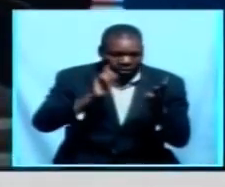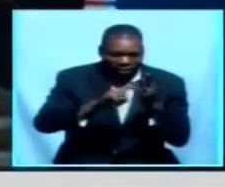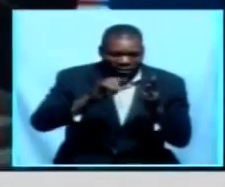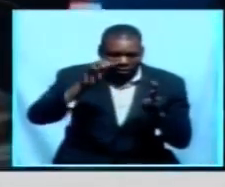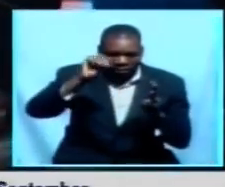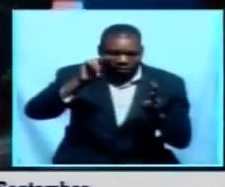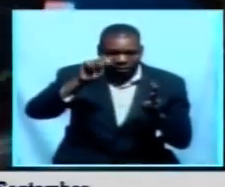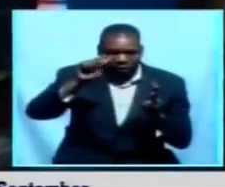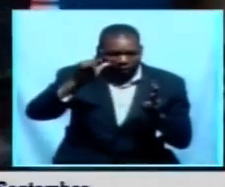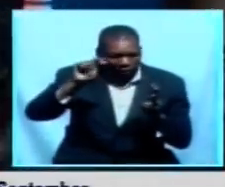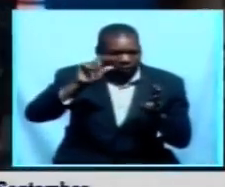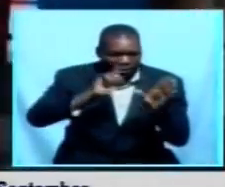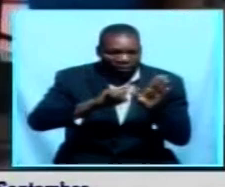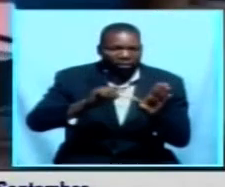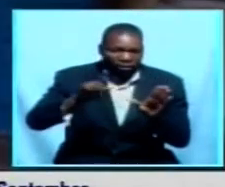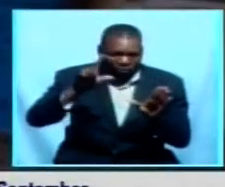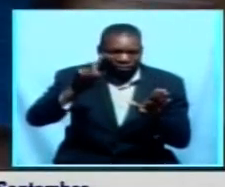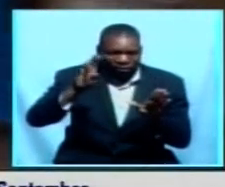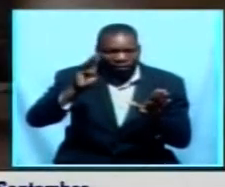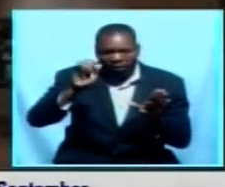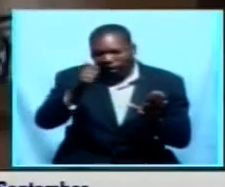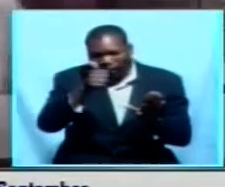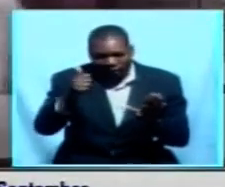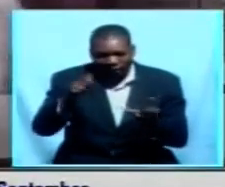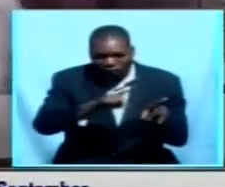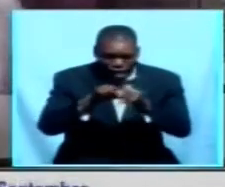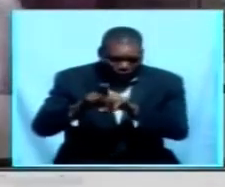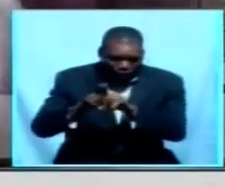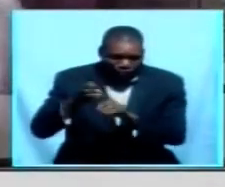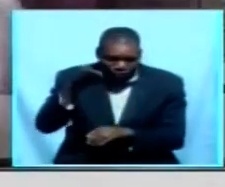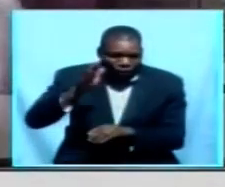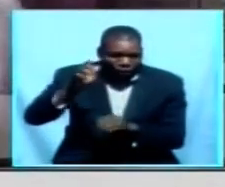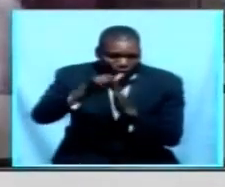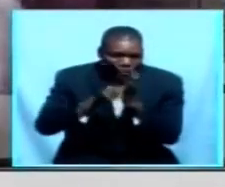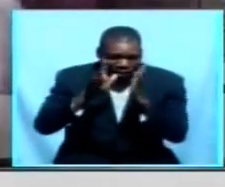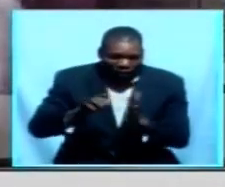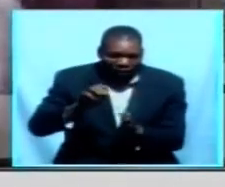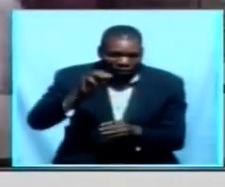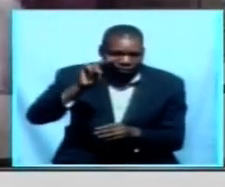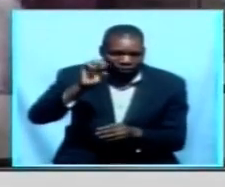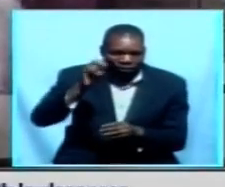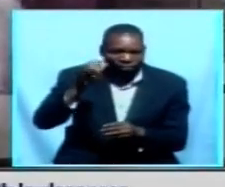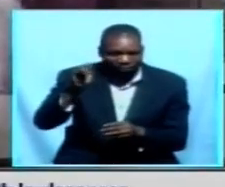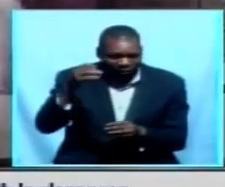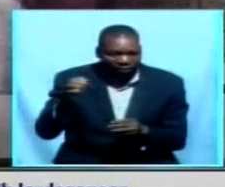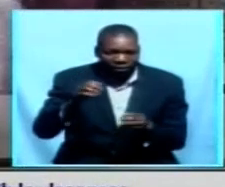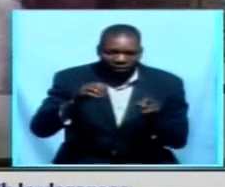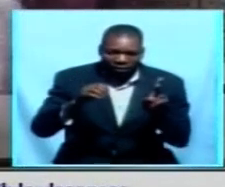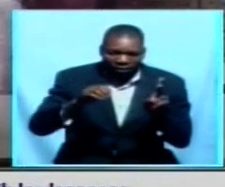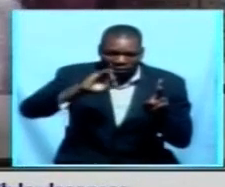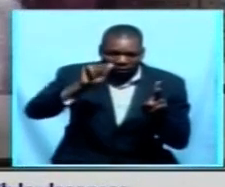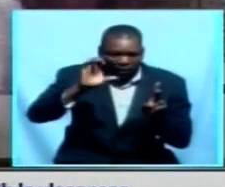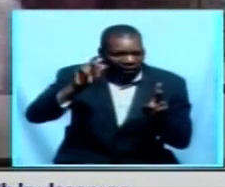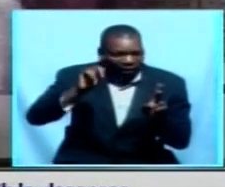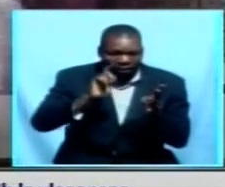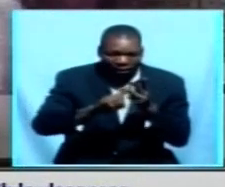Linyama, among others. The petitioners' lawyers are Martha Moshipe, Jack Mwimbu, Gilbert Piri, and Keith Mwemba, among other